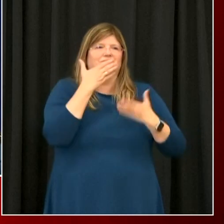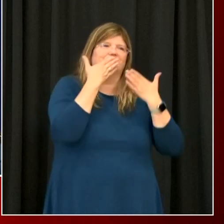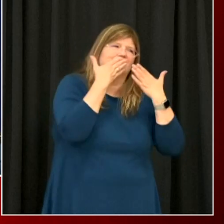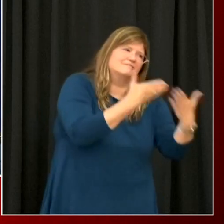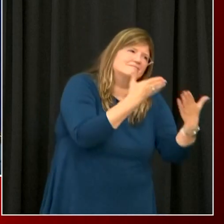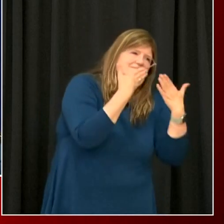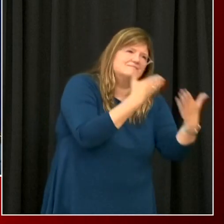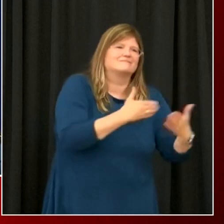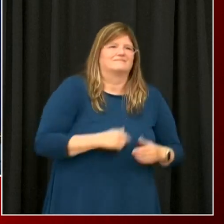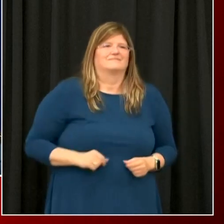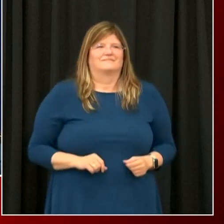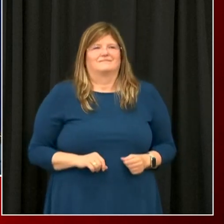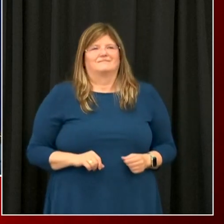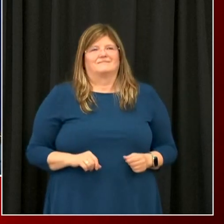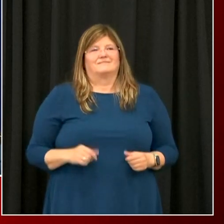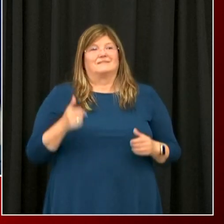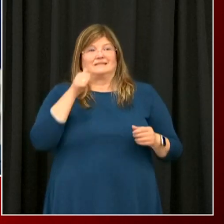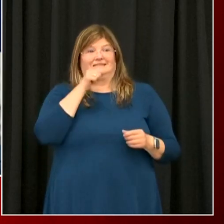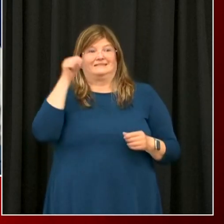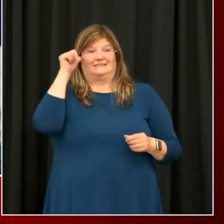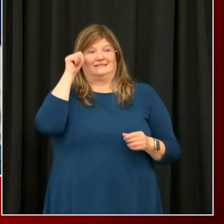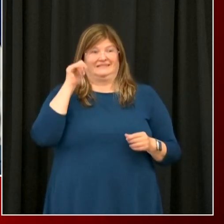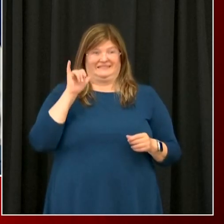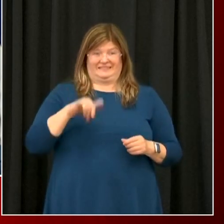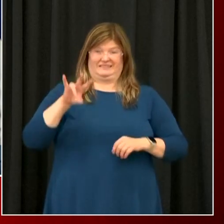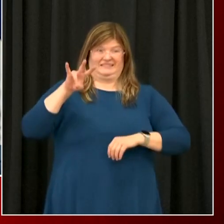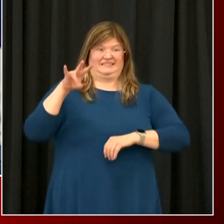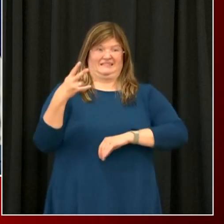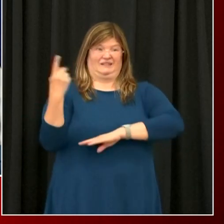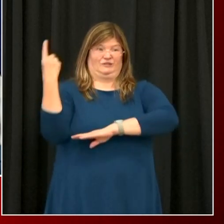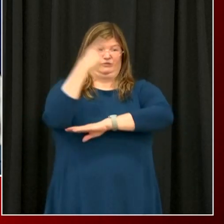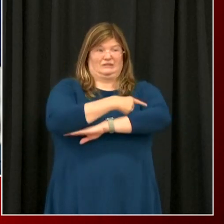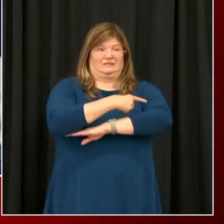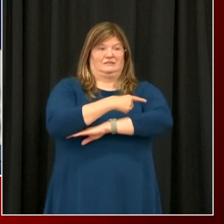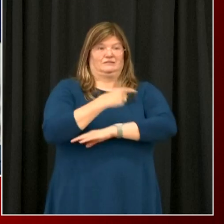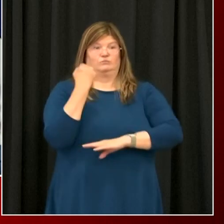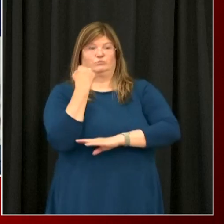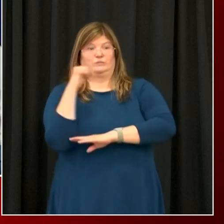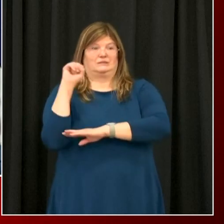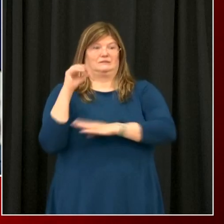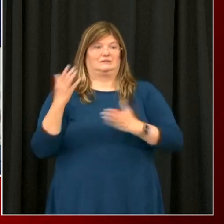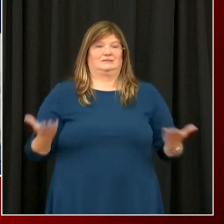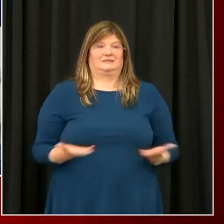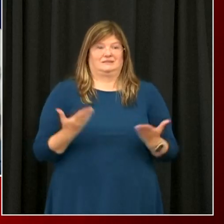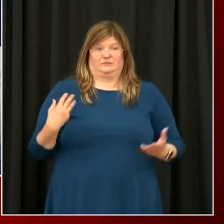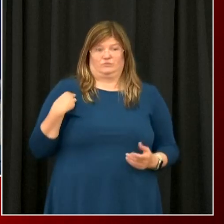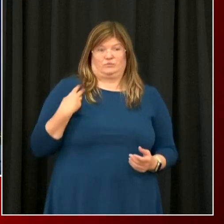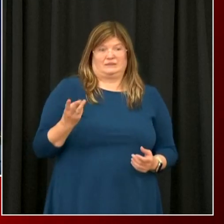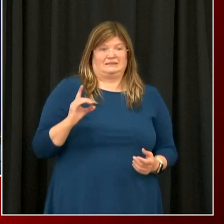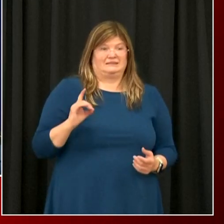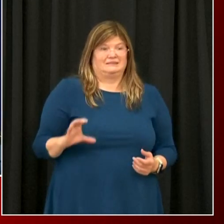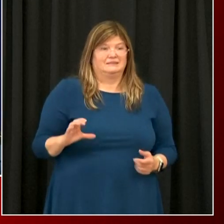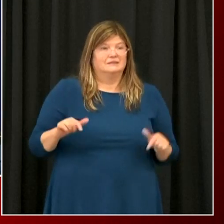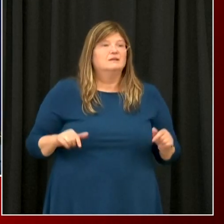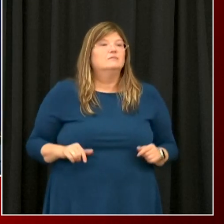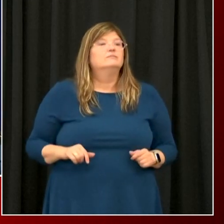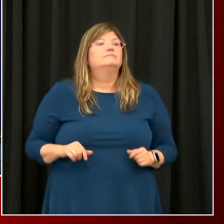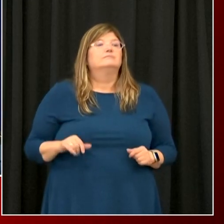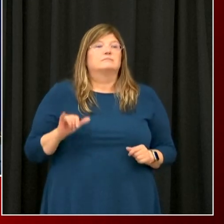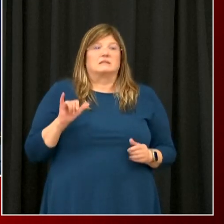Dr. Yesterday marked the 7th straight day of protests in Washington, D.C. That we've seen. Like the previous